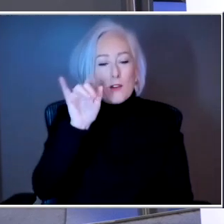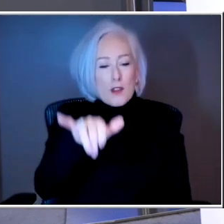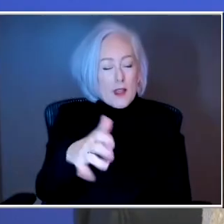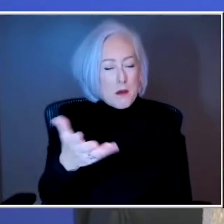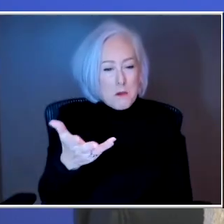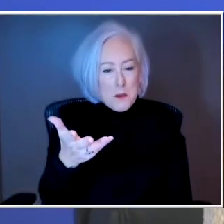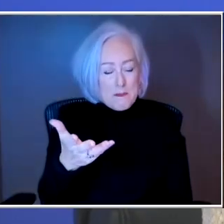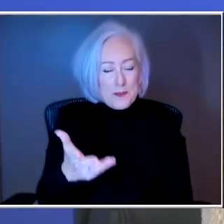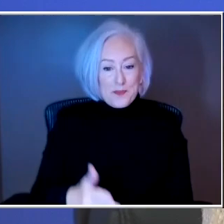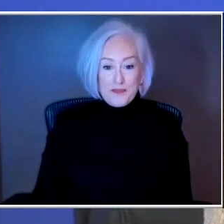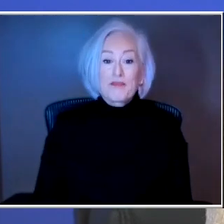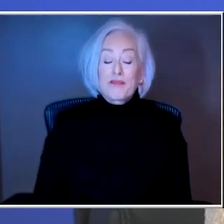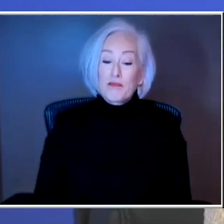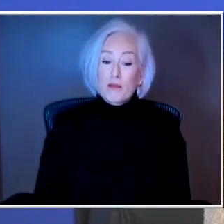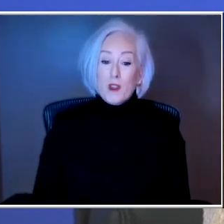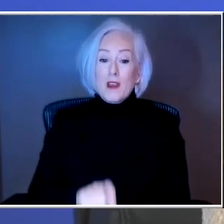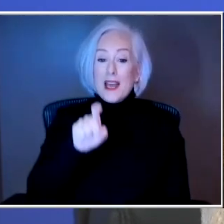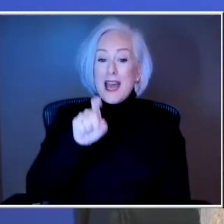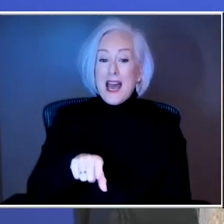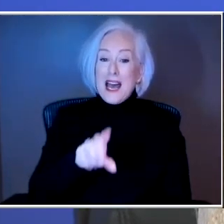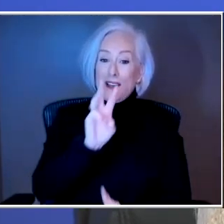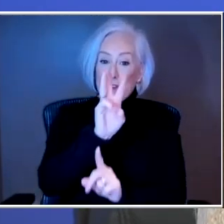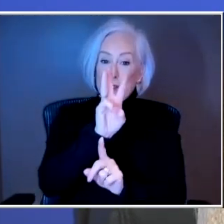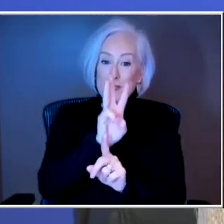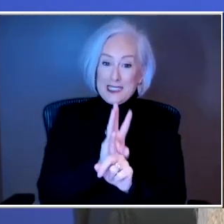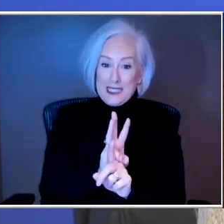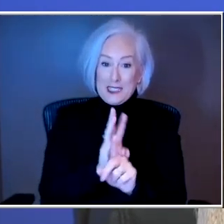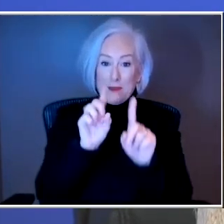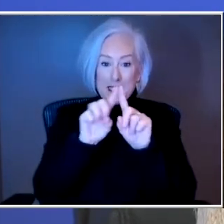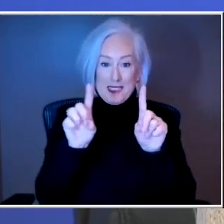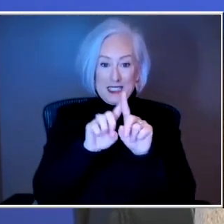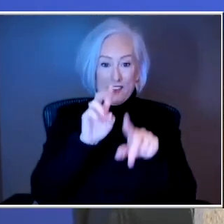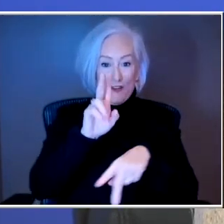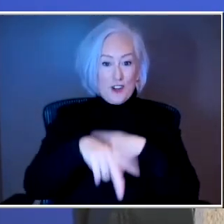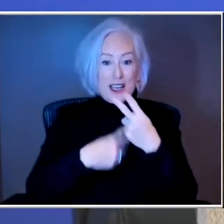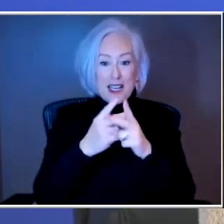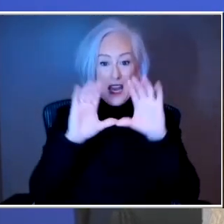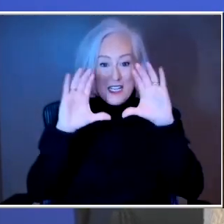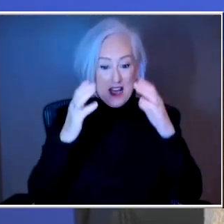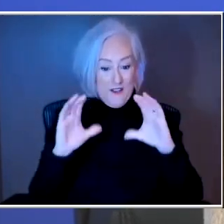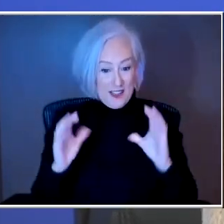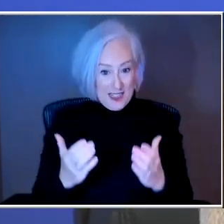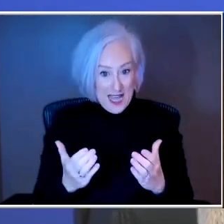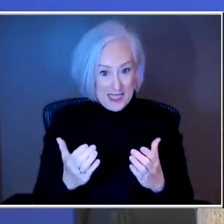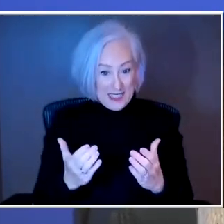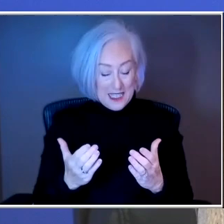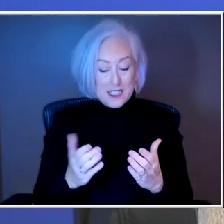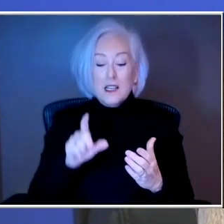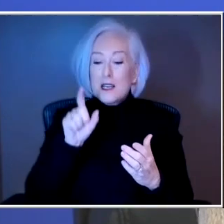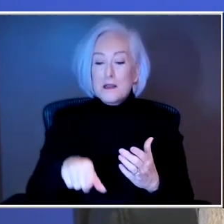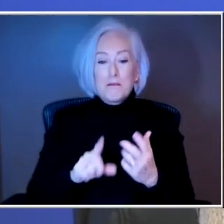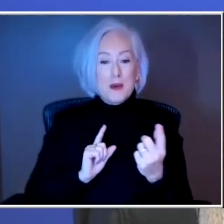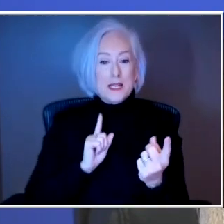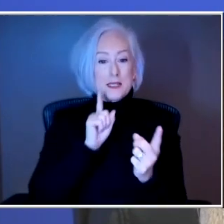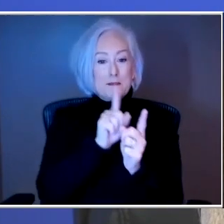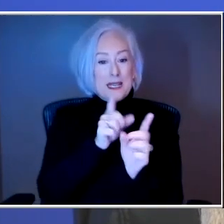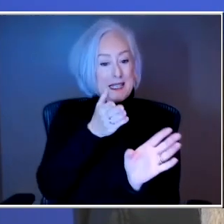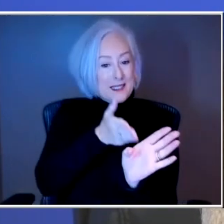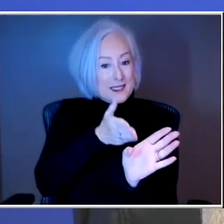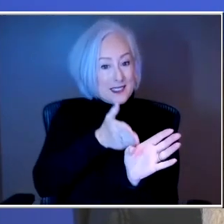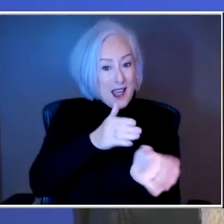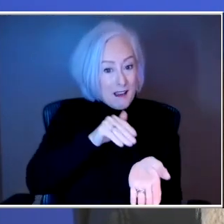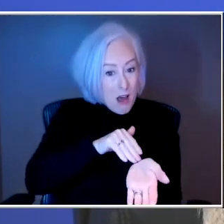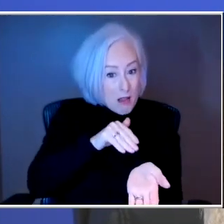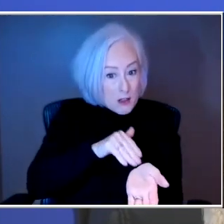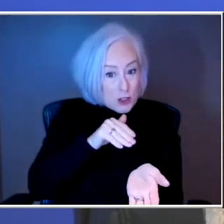Well, we had to do 6 months of different classes to prepare. We had to see a psychologist to make sure that,